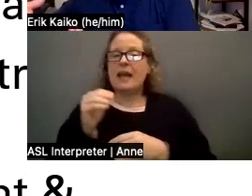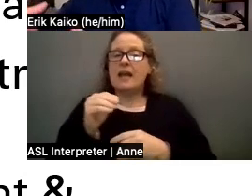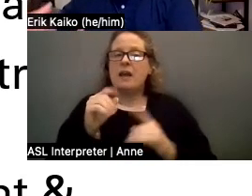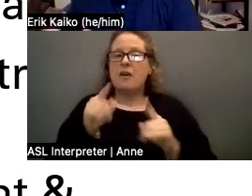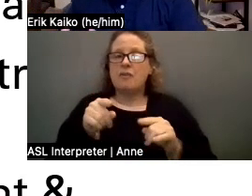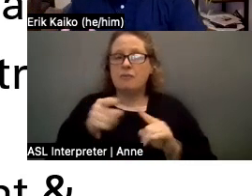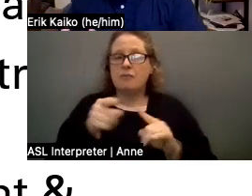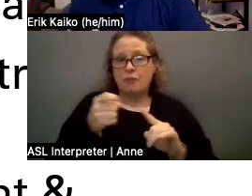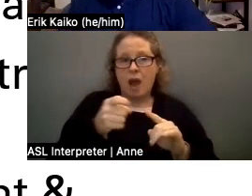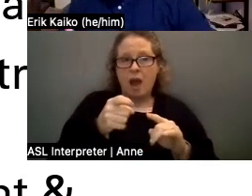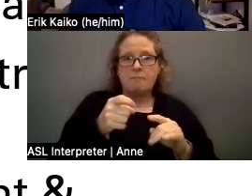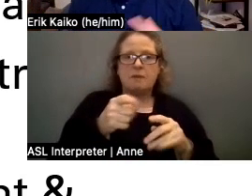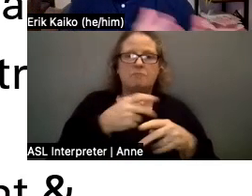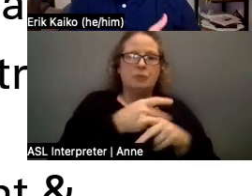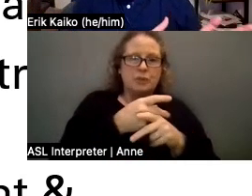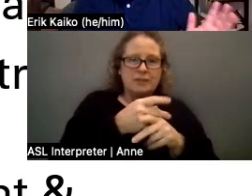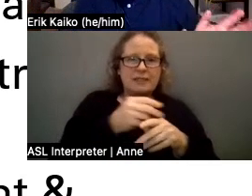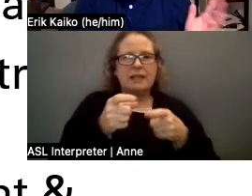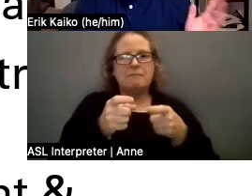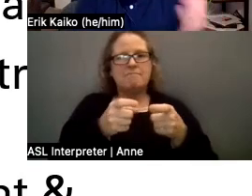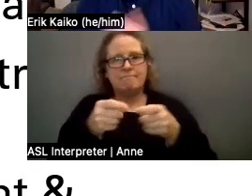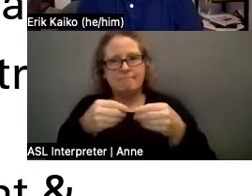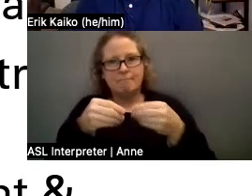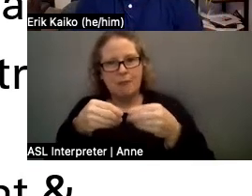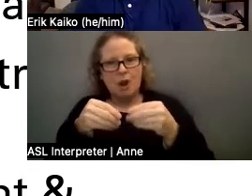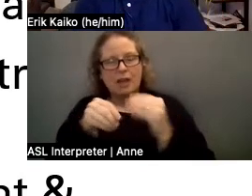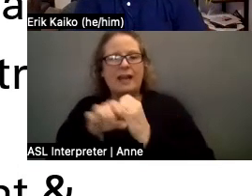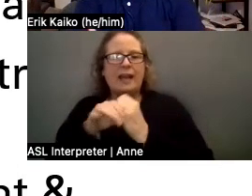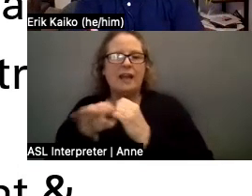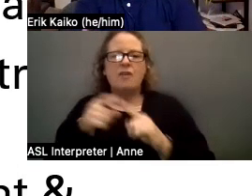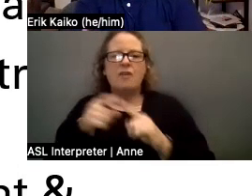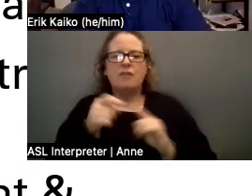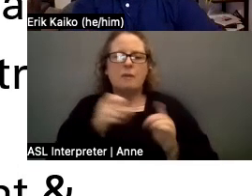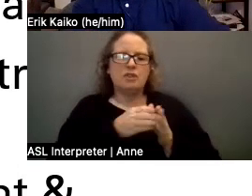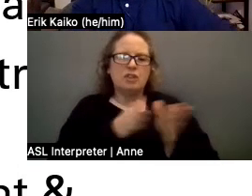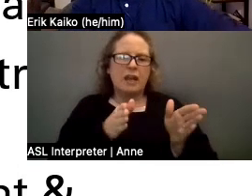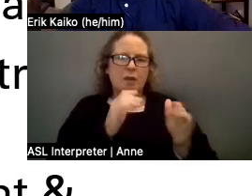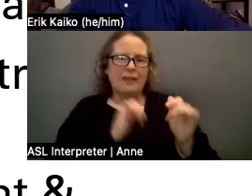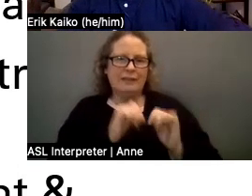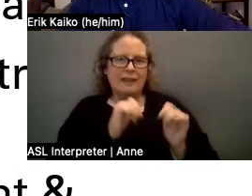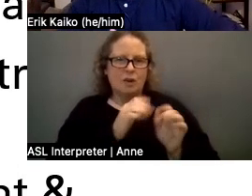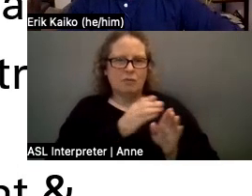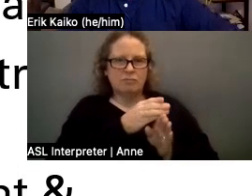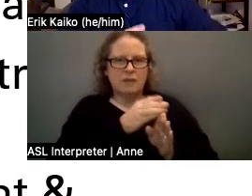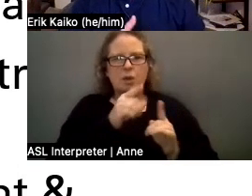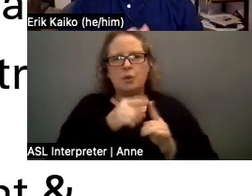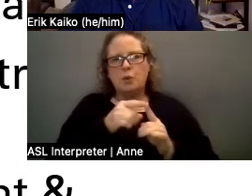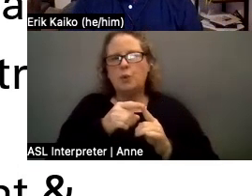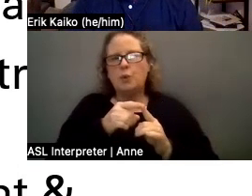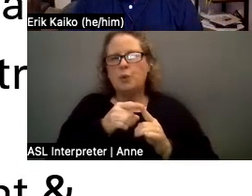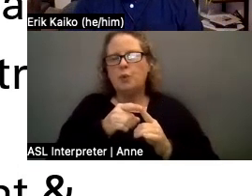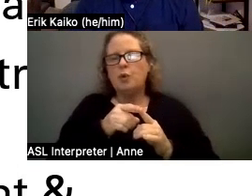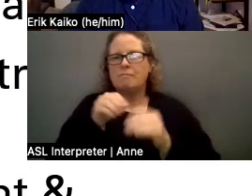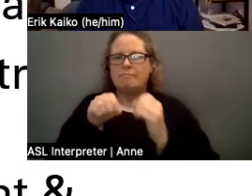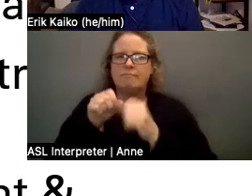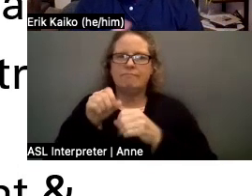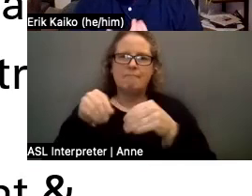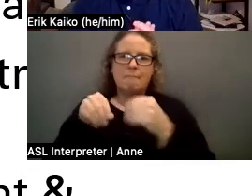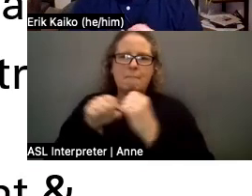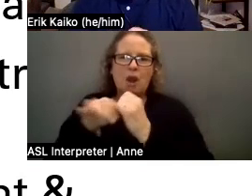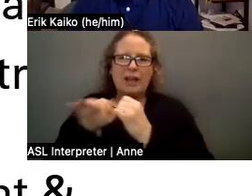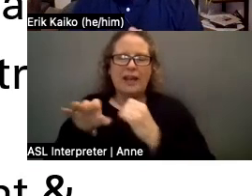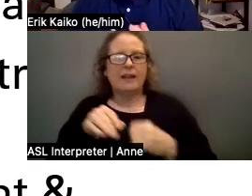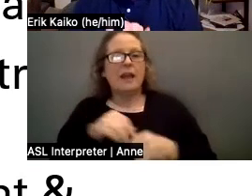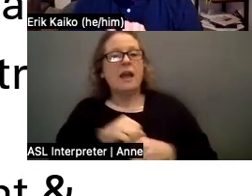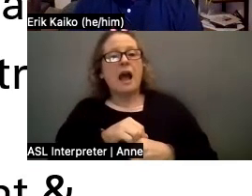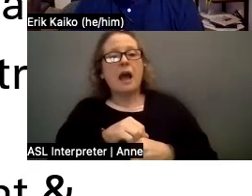general management theater track over to marketing, first at New York Theater Workshop, where I was a marketing associate for less than 2 years.